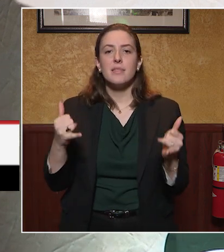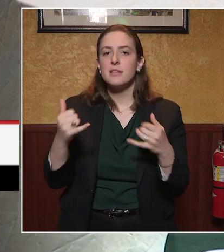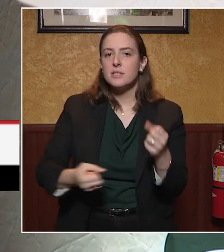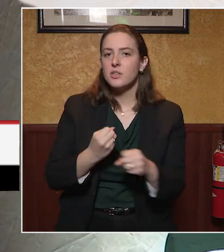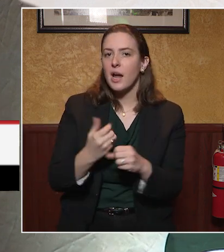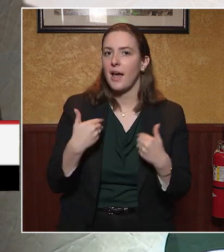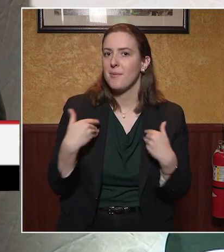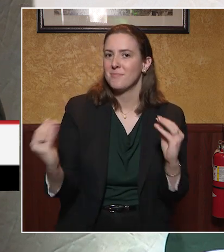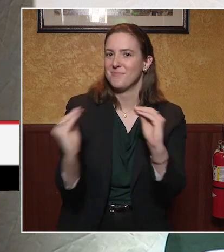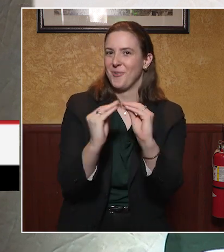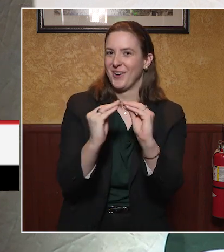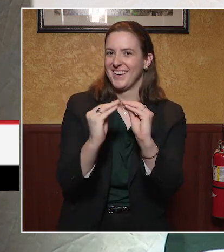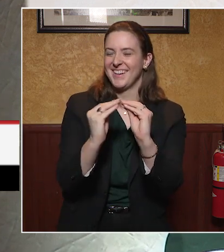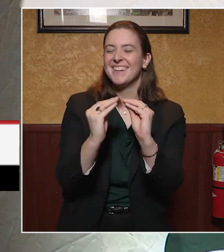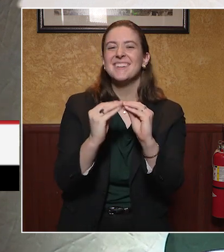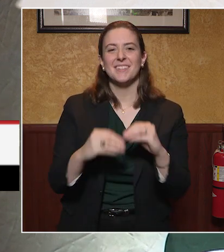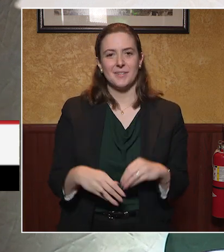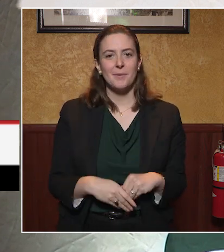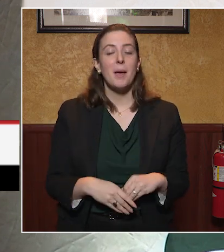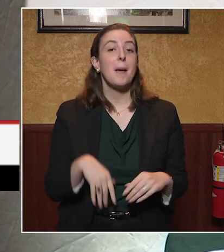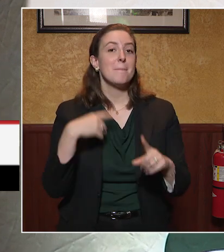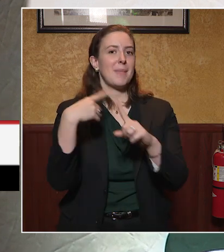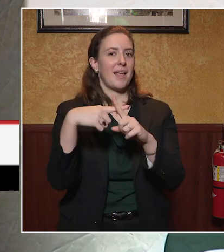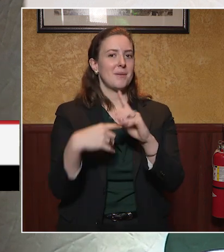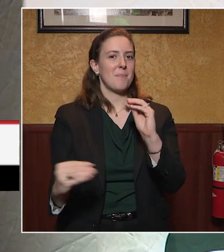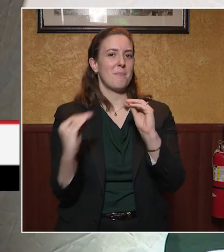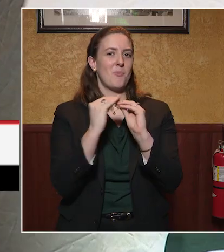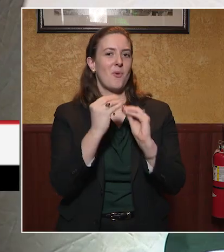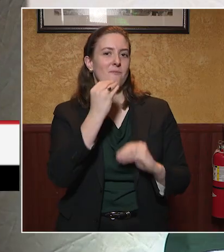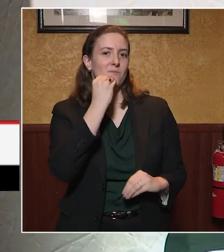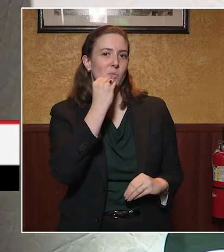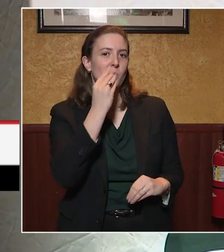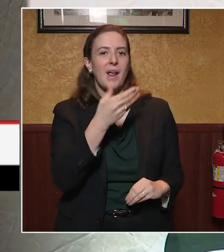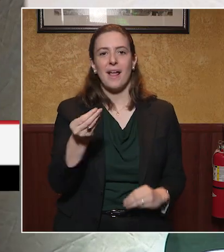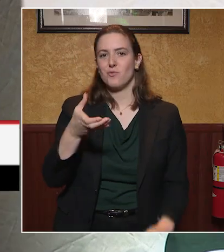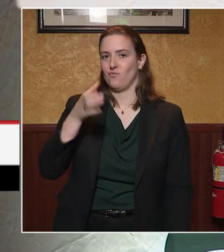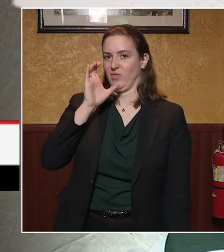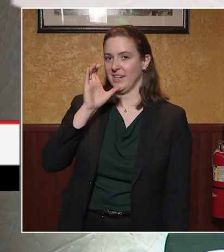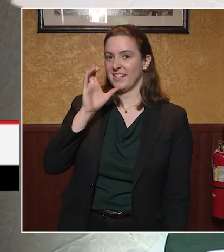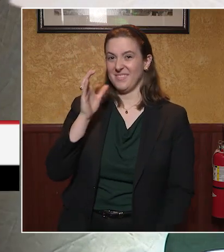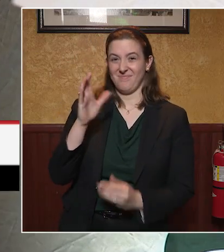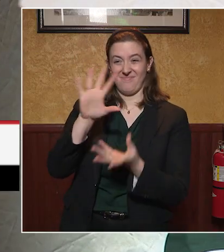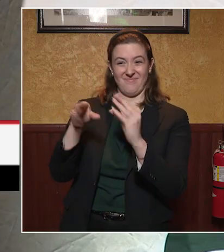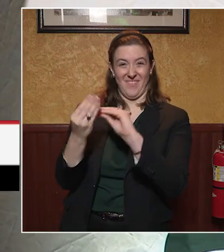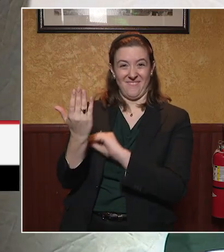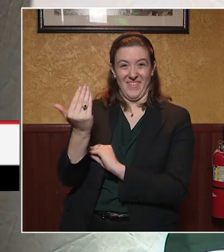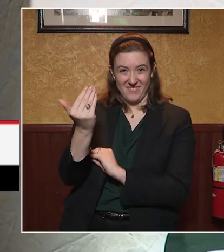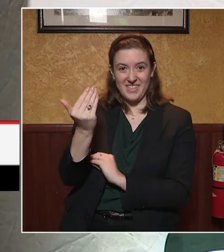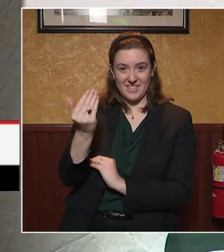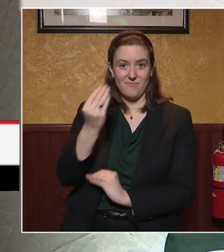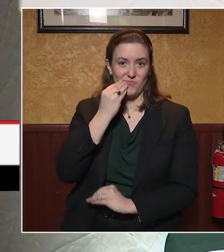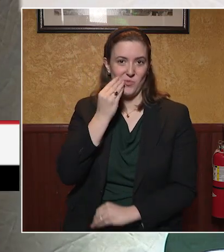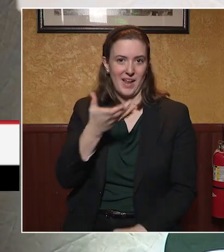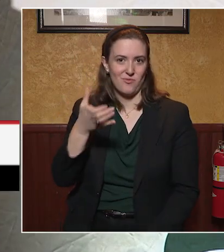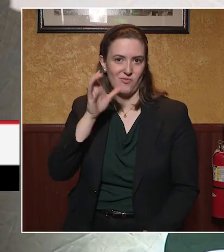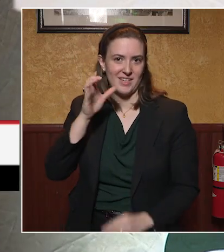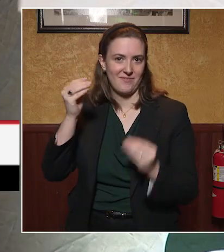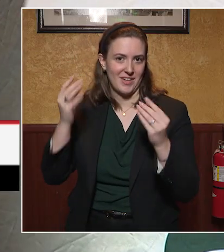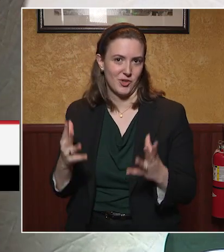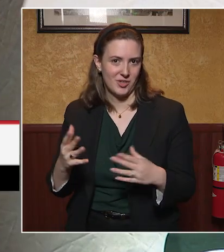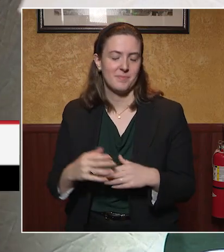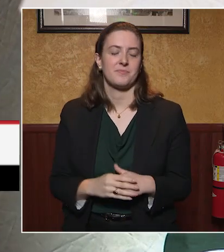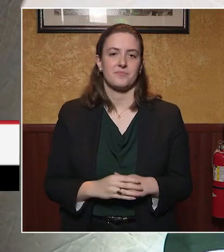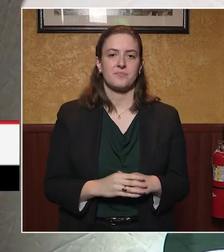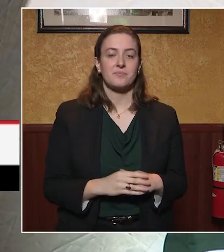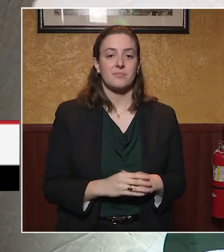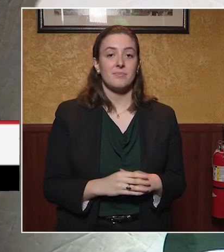we're incredibly excited that we have more food and drink vendors than ever before at 15. And very, very, very important to me and the entire